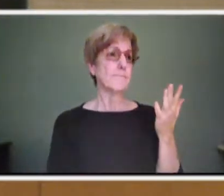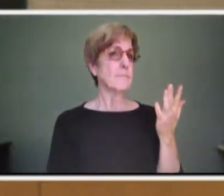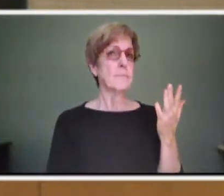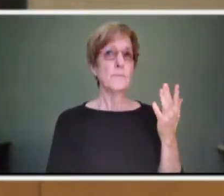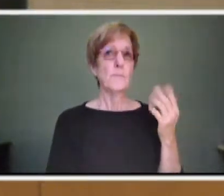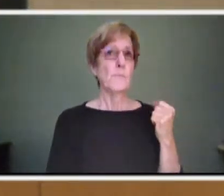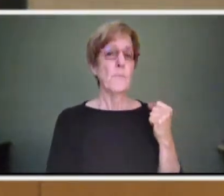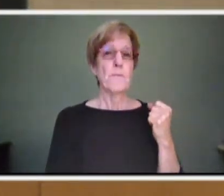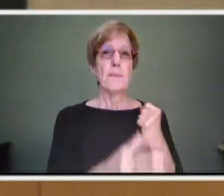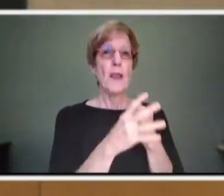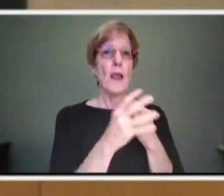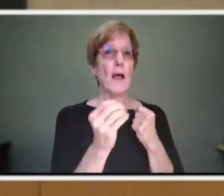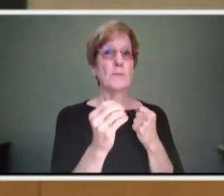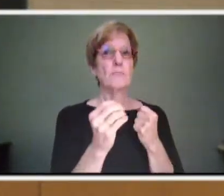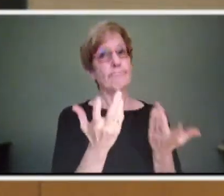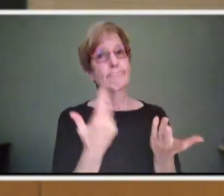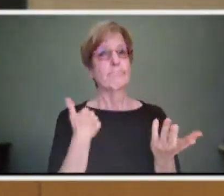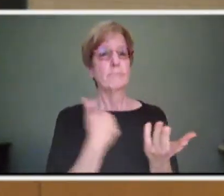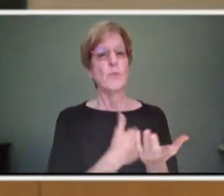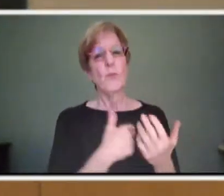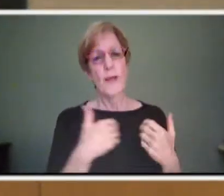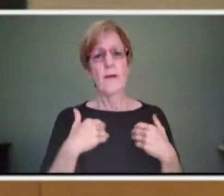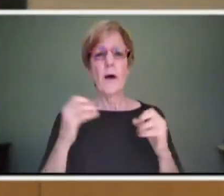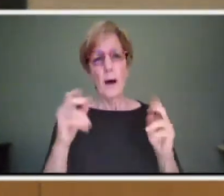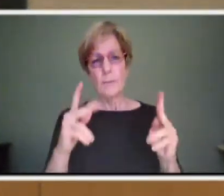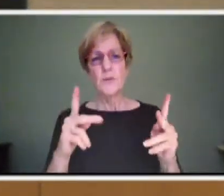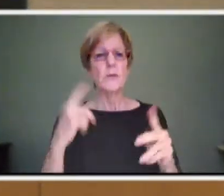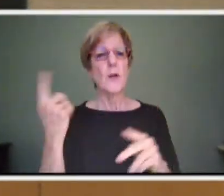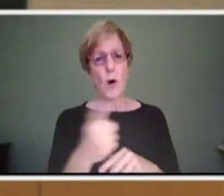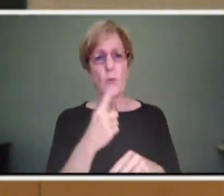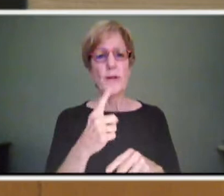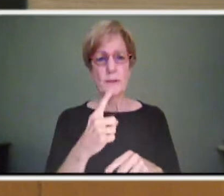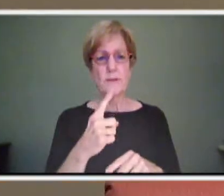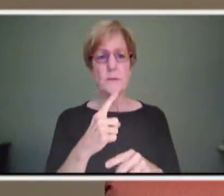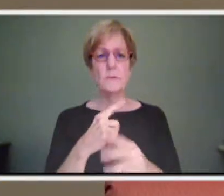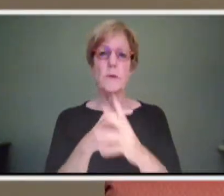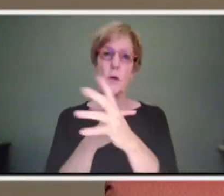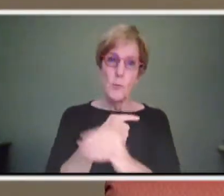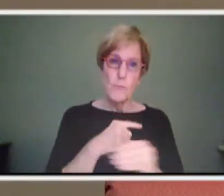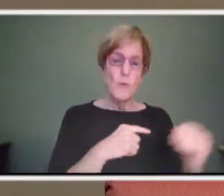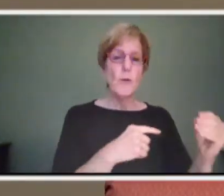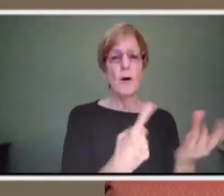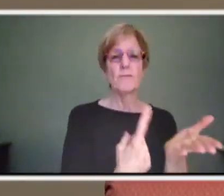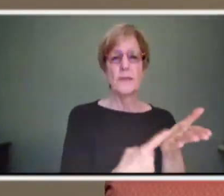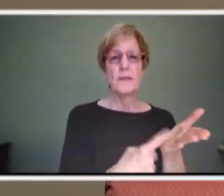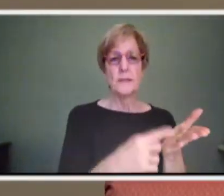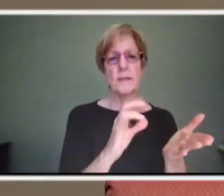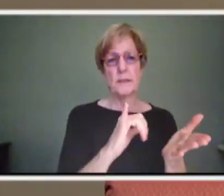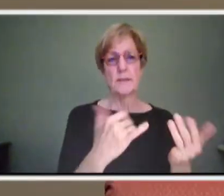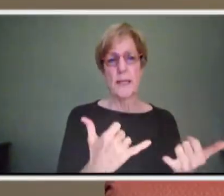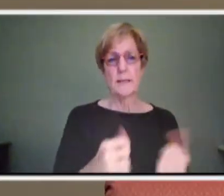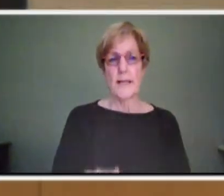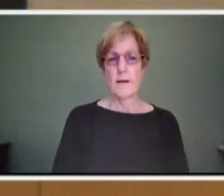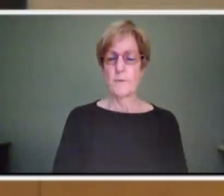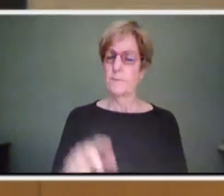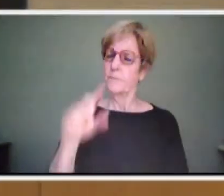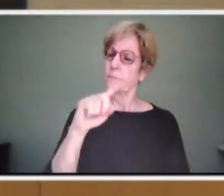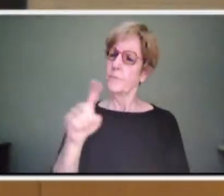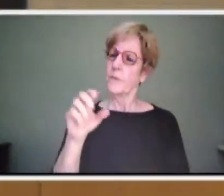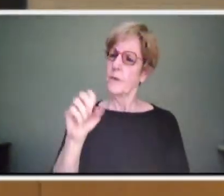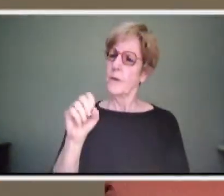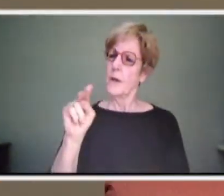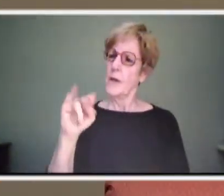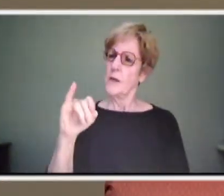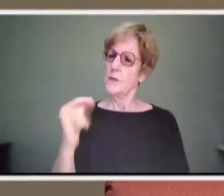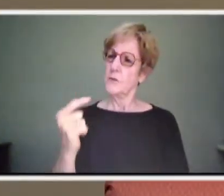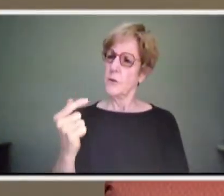then, of course, we have the opportunity always to pull things off and discuss them as we are here. And the zoning committee vote was? 7-0